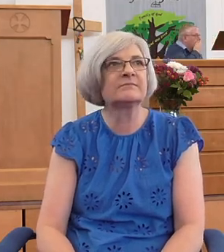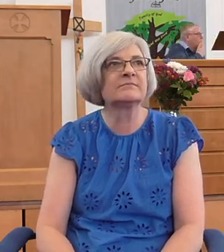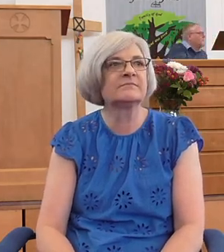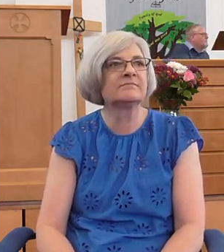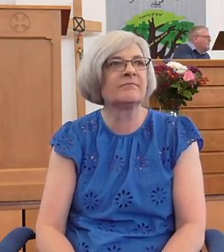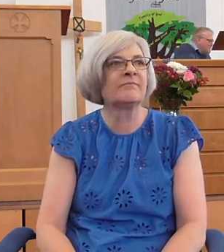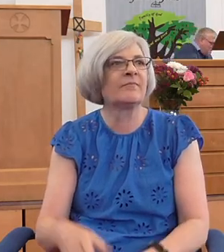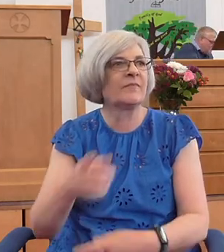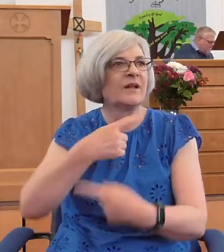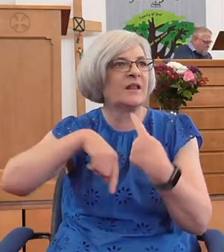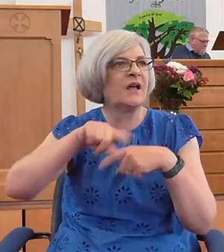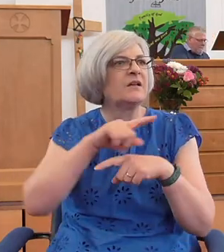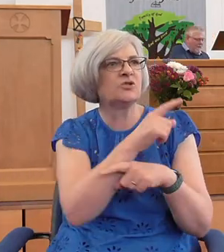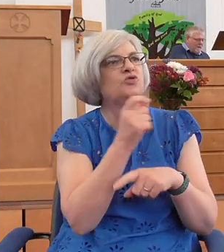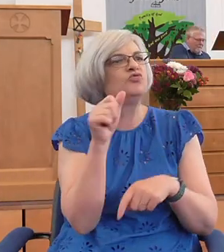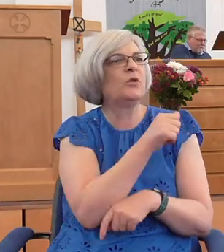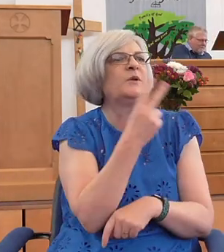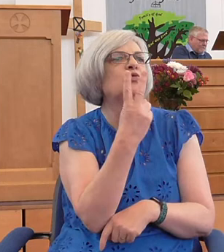Let us pray.